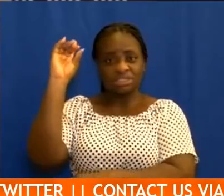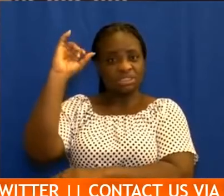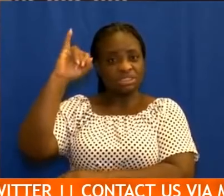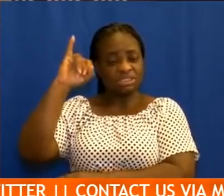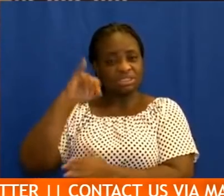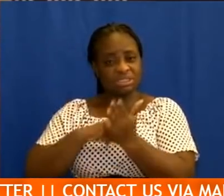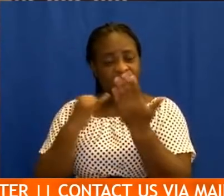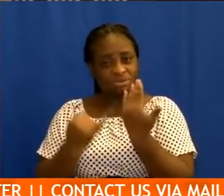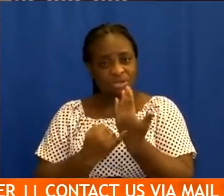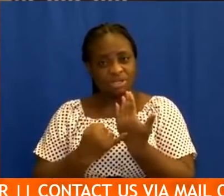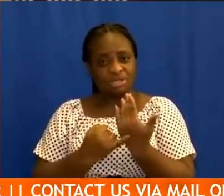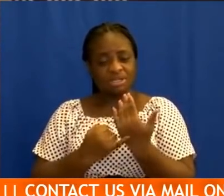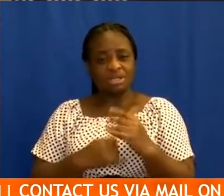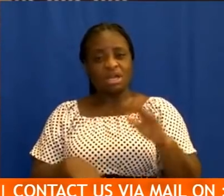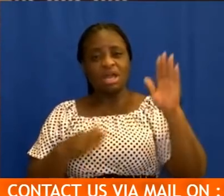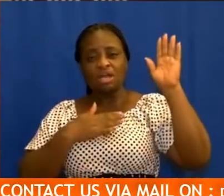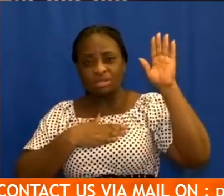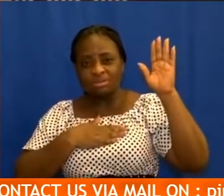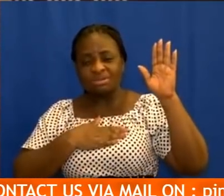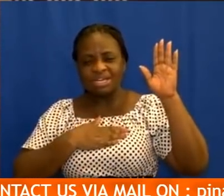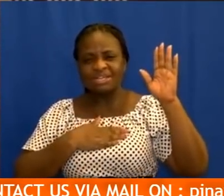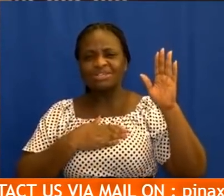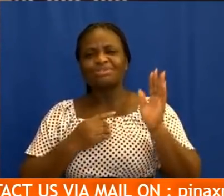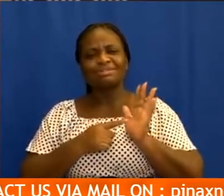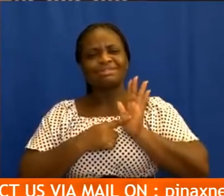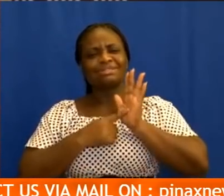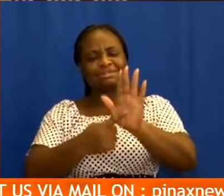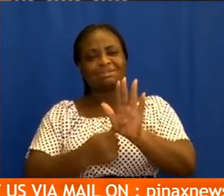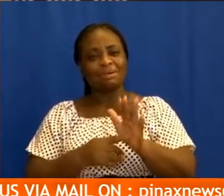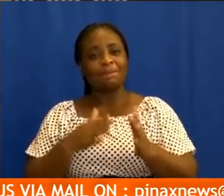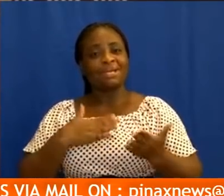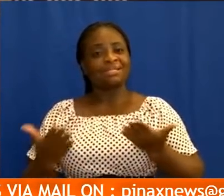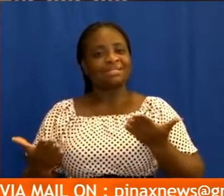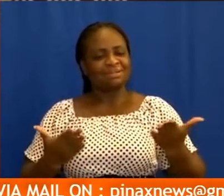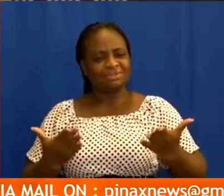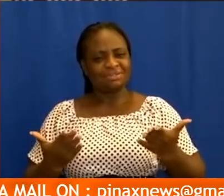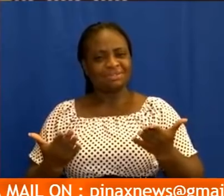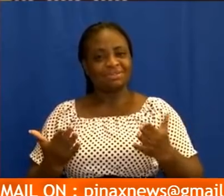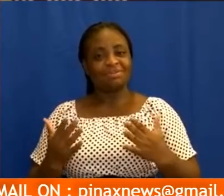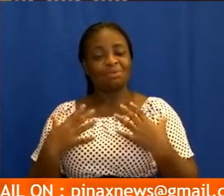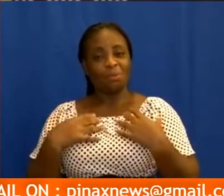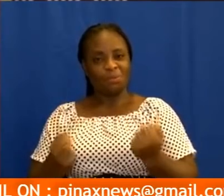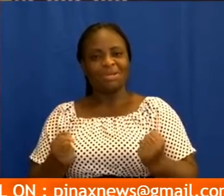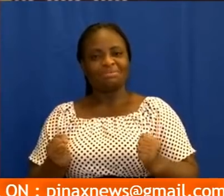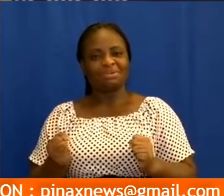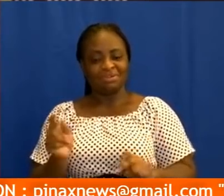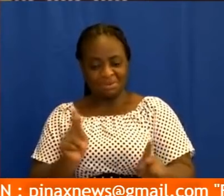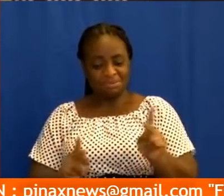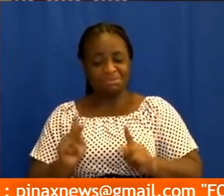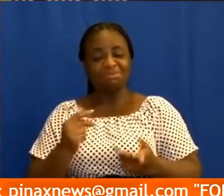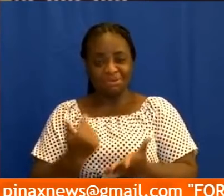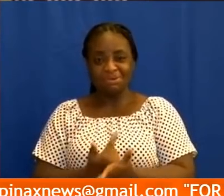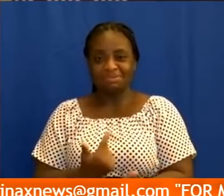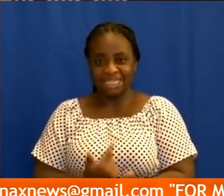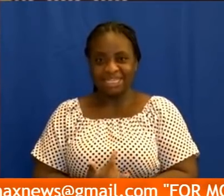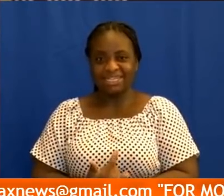I swore to, and I quote, dedicate myself to the service and well-being of the people of the Republic of